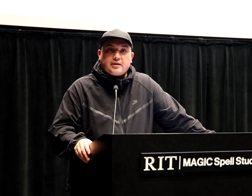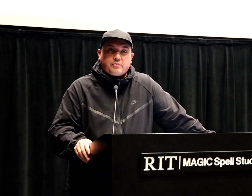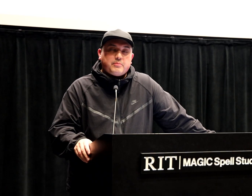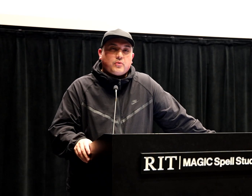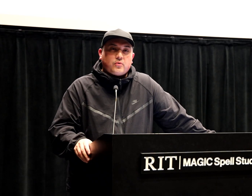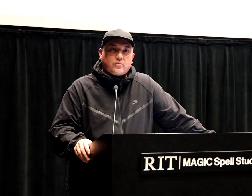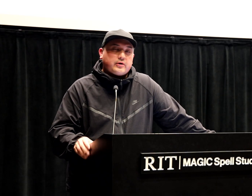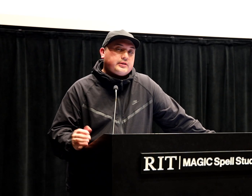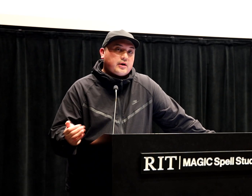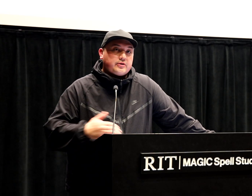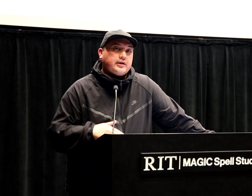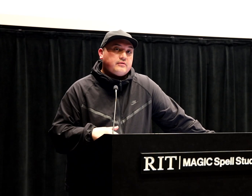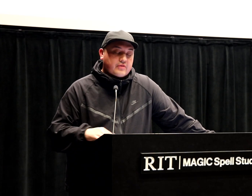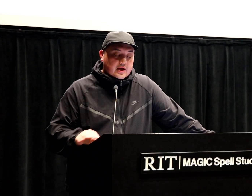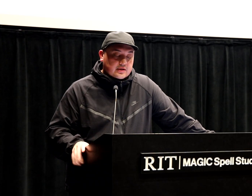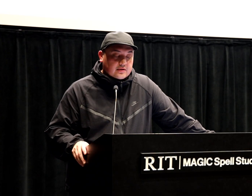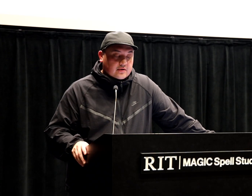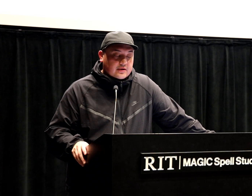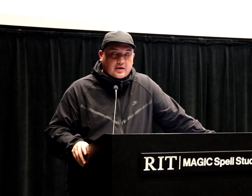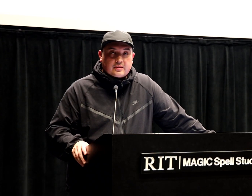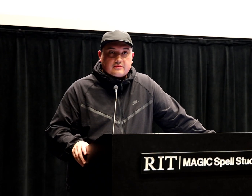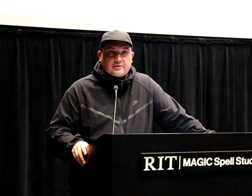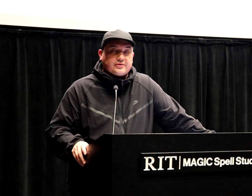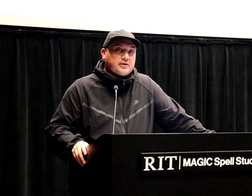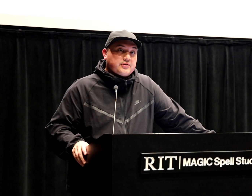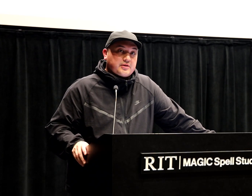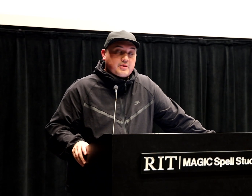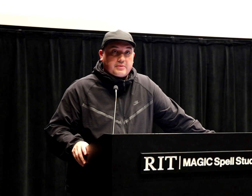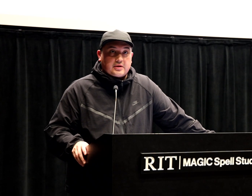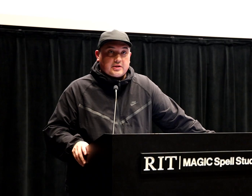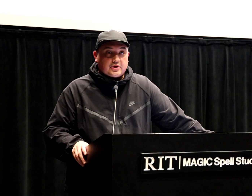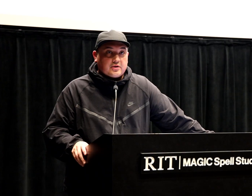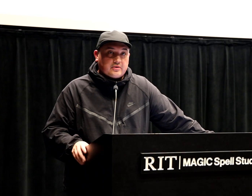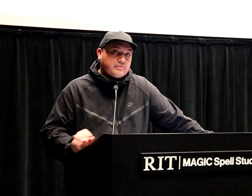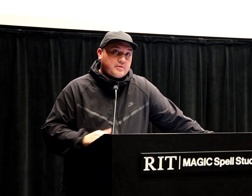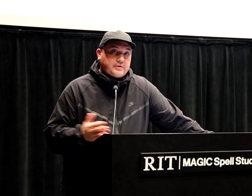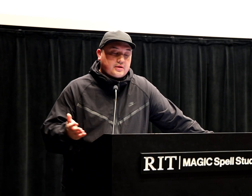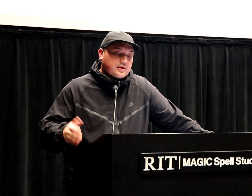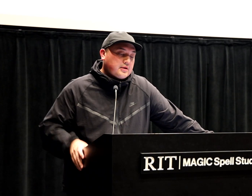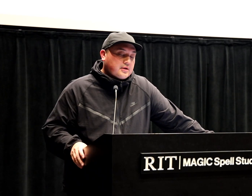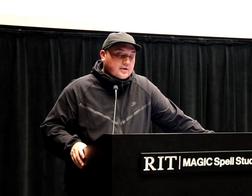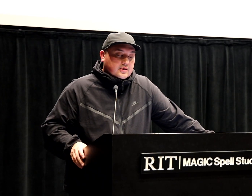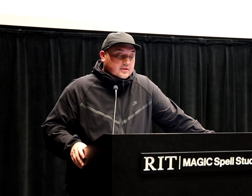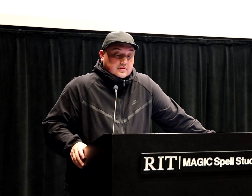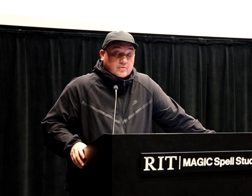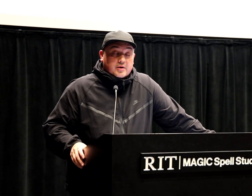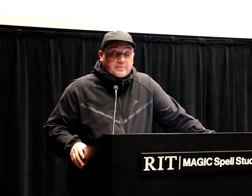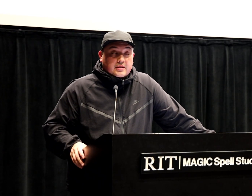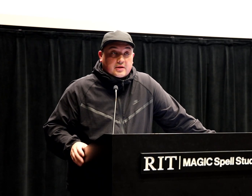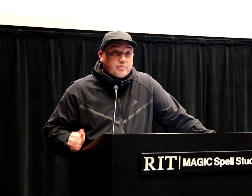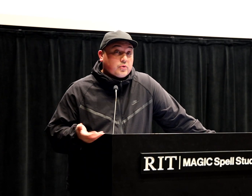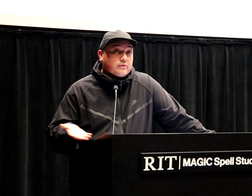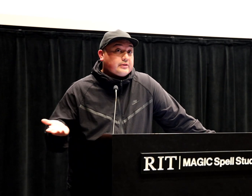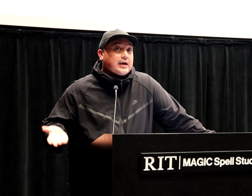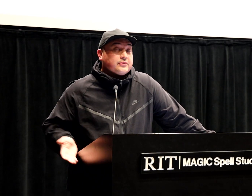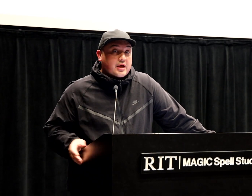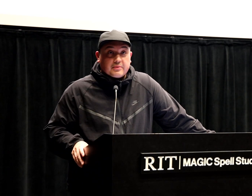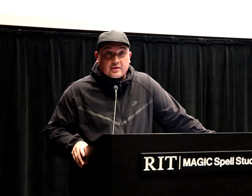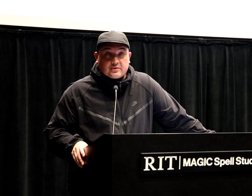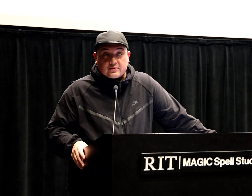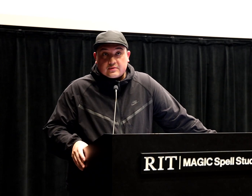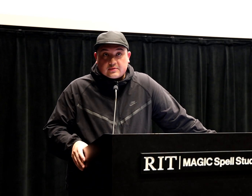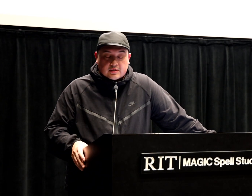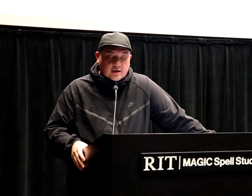But most likely the people who are at the other end of that are not designers. They might be in HR, or you might be in a pool of